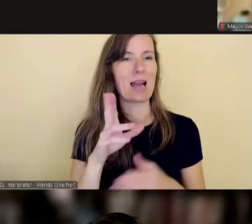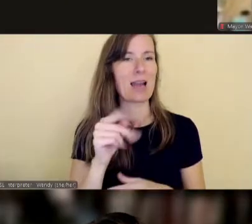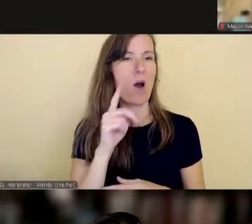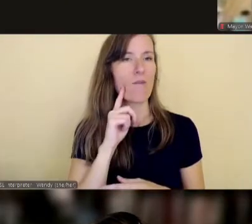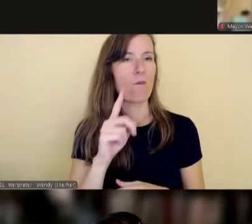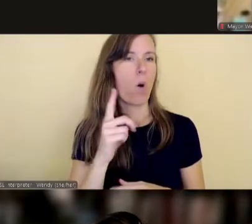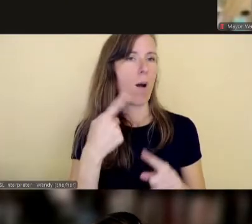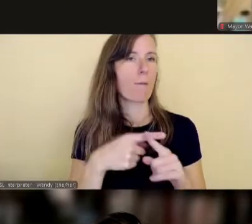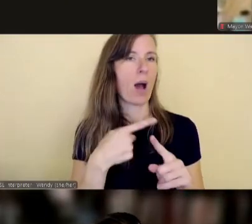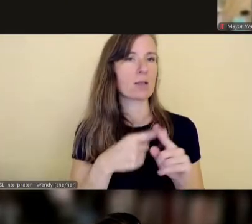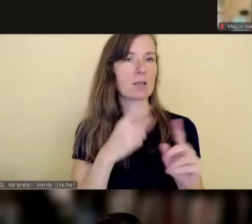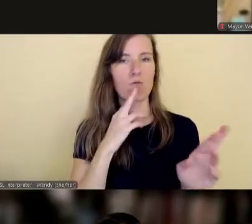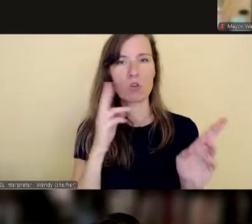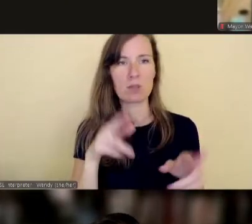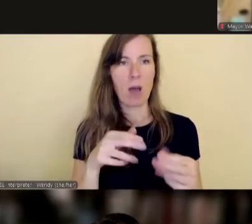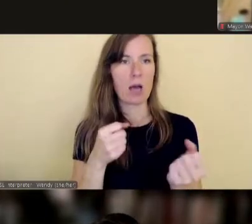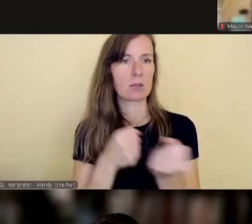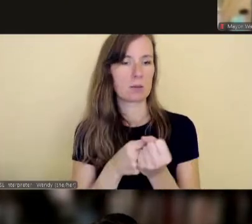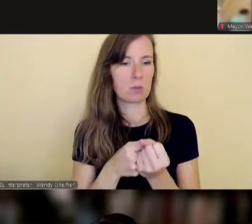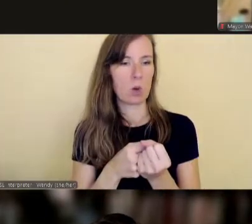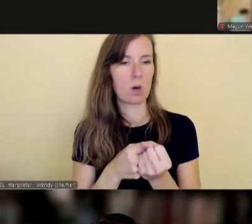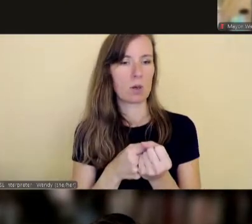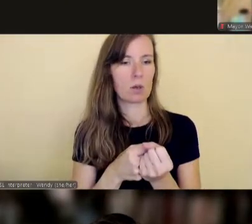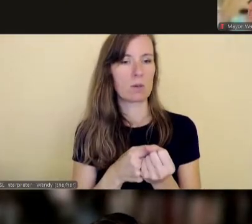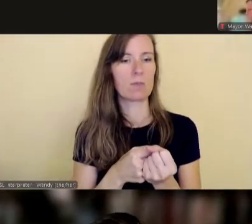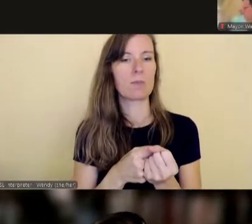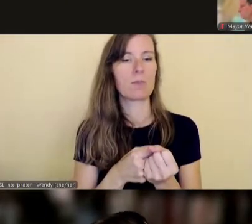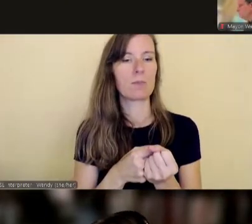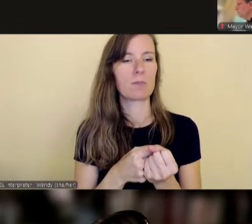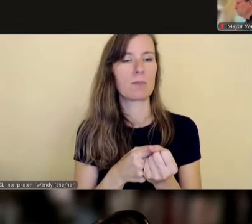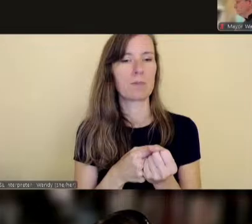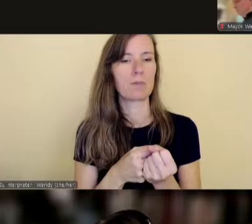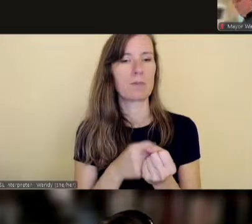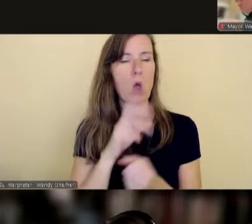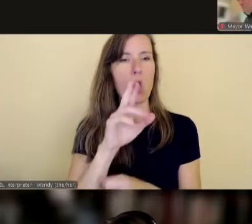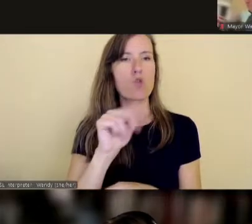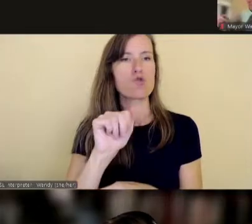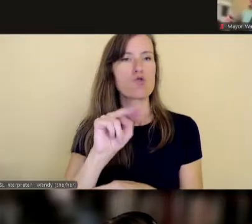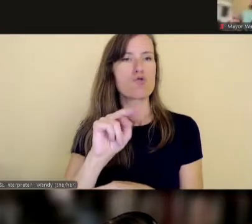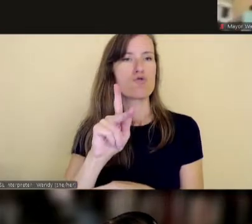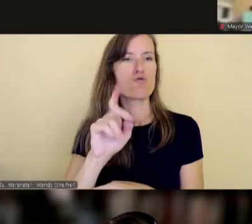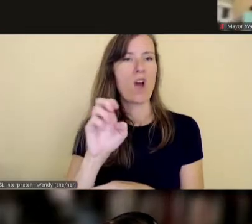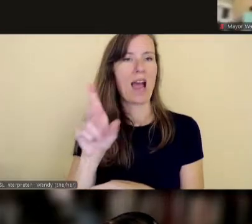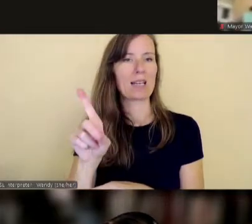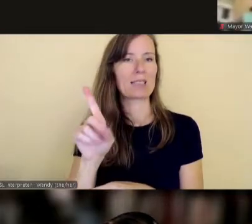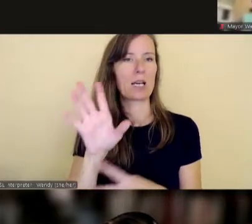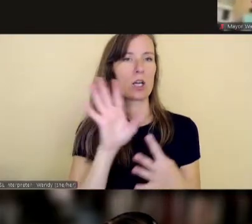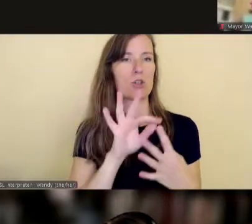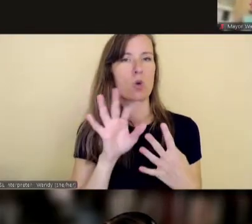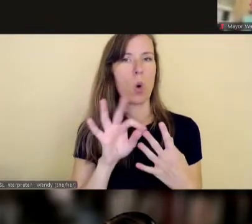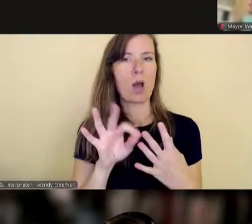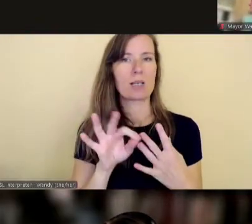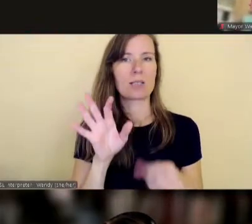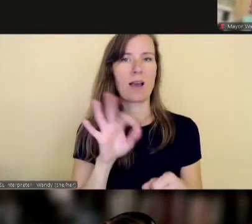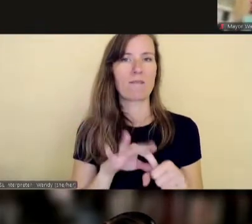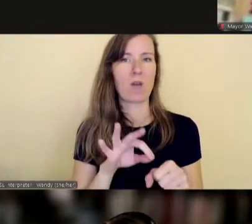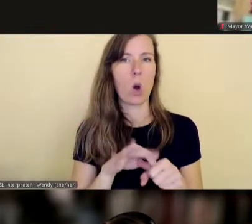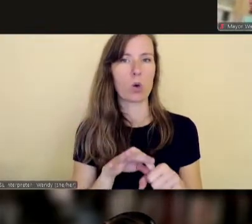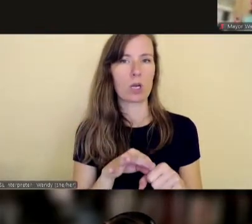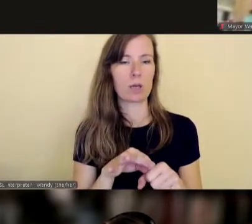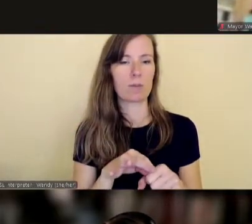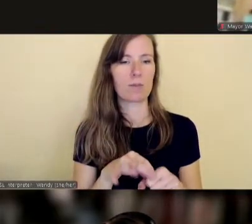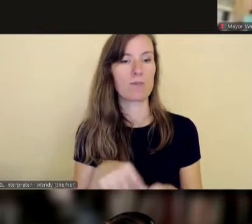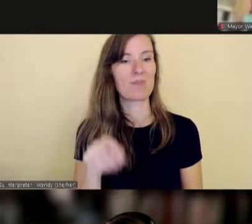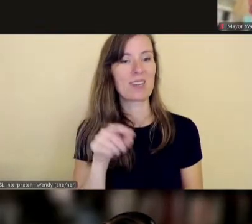which was ranked choice voting. Now, this is just a simple 2 changes to what our current